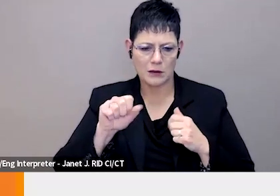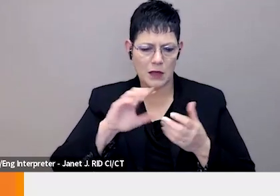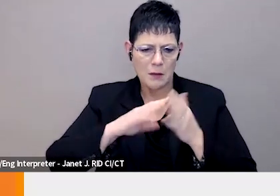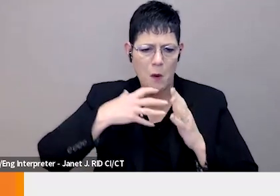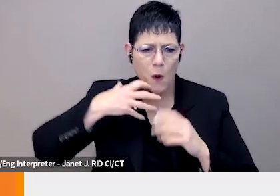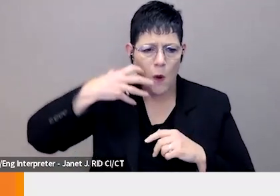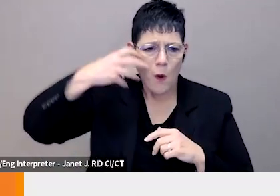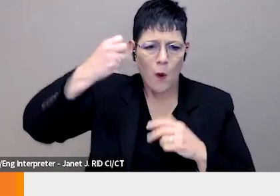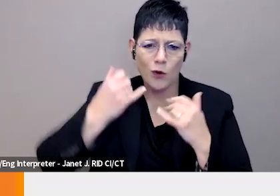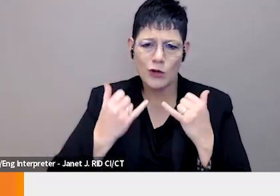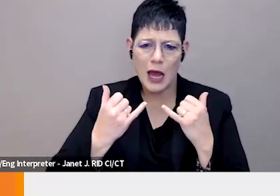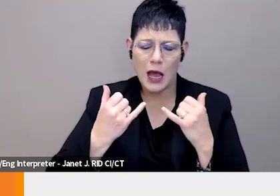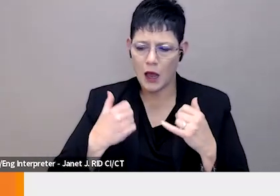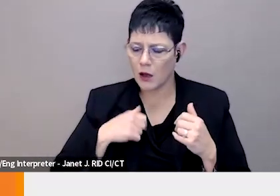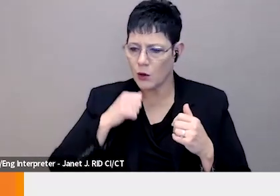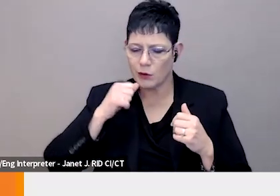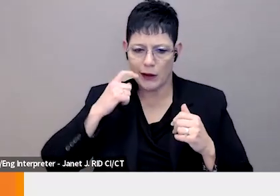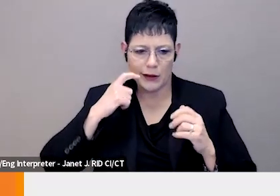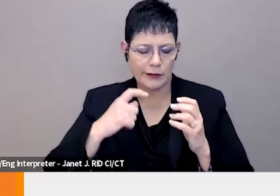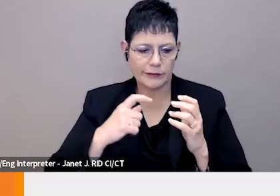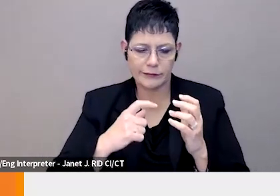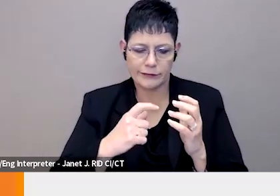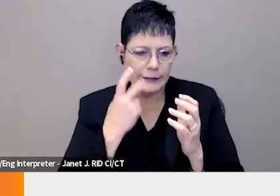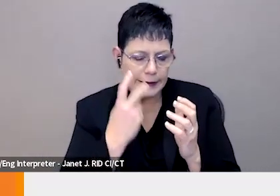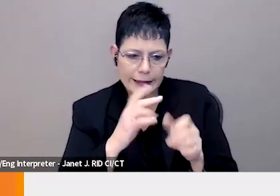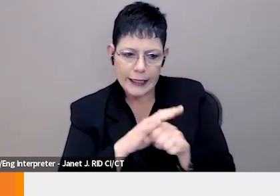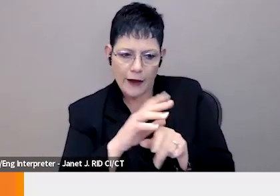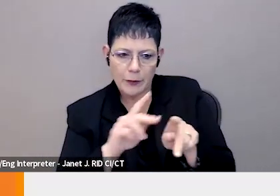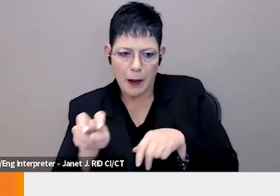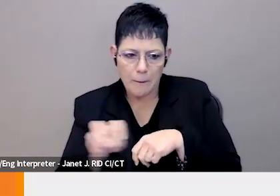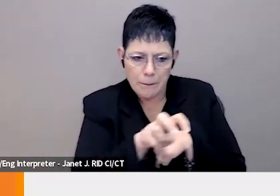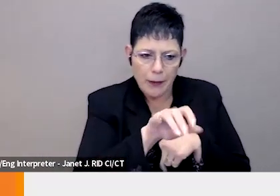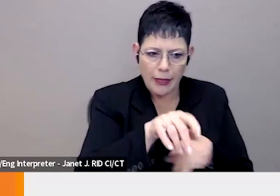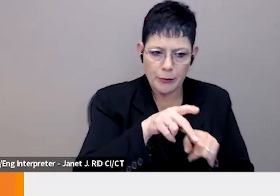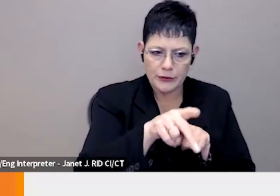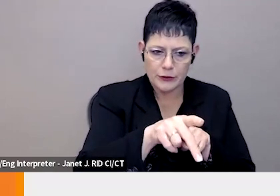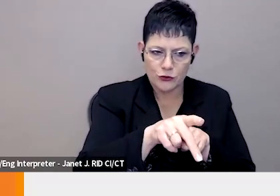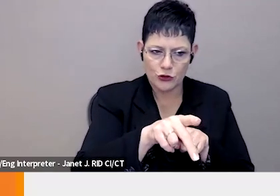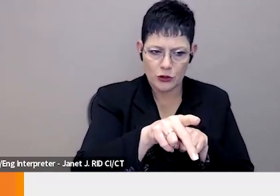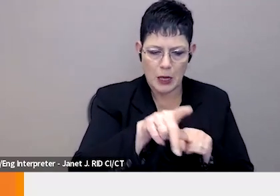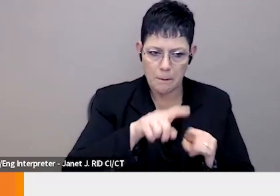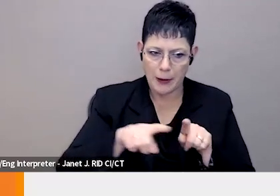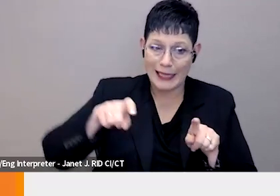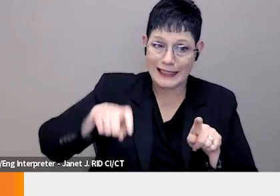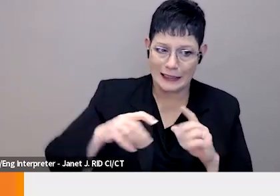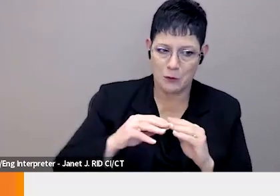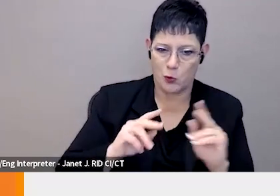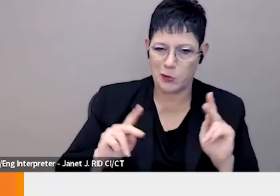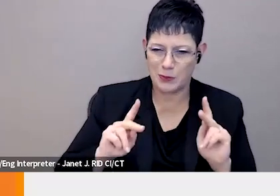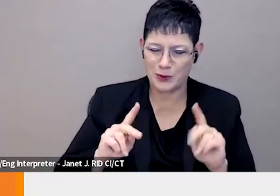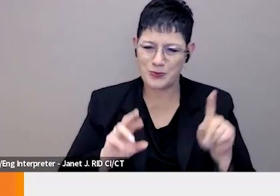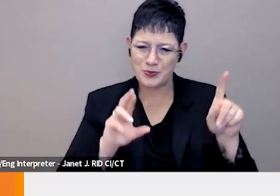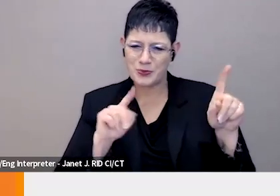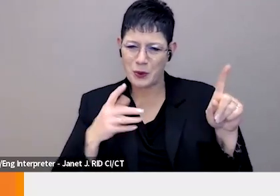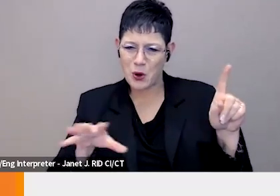see, just a massive need for more people to be working in this industry. And also to name what Robert also said,